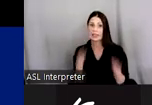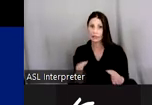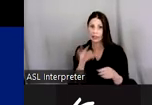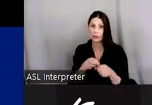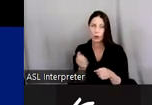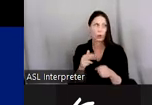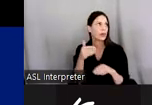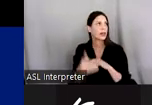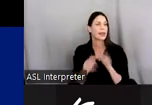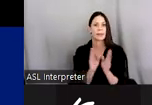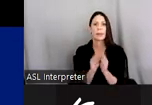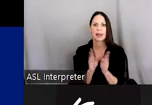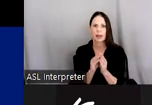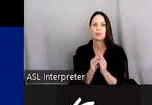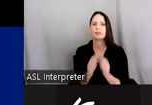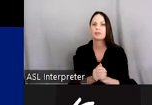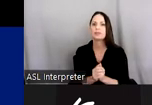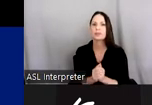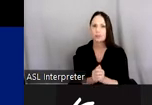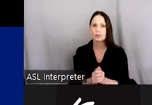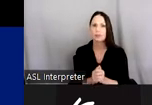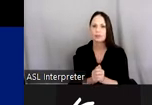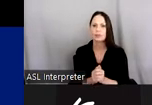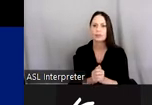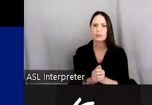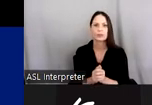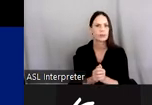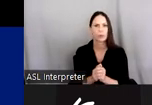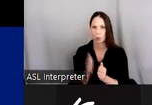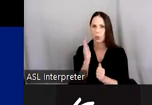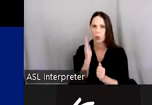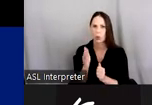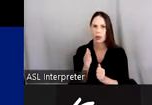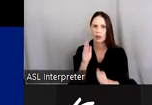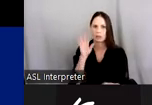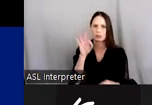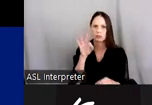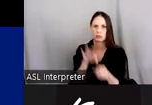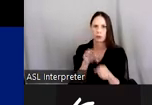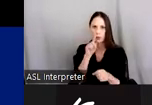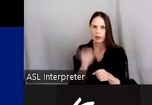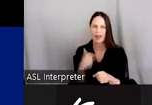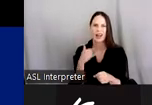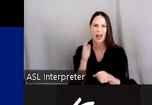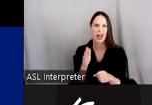That is we're going to have this in vote. So, and I will push for that.